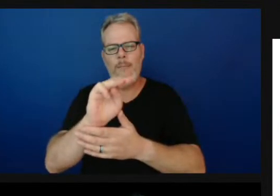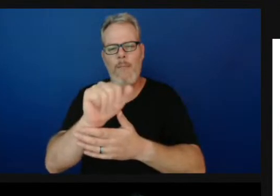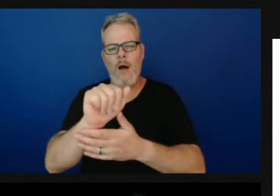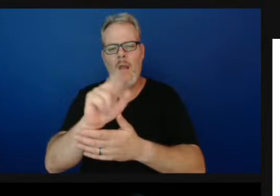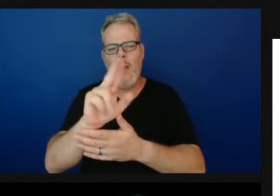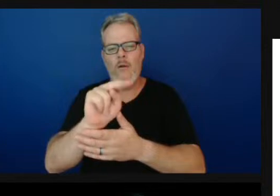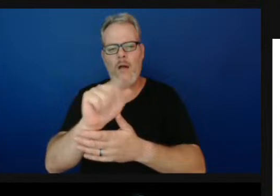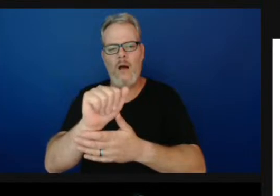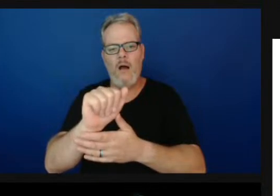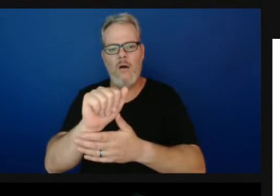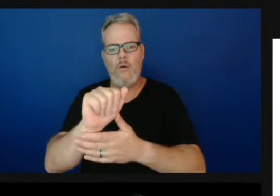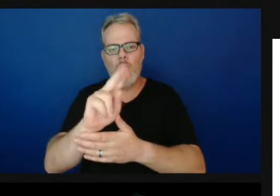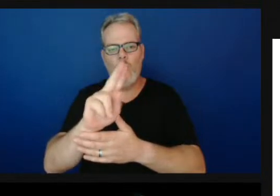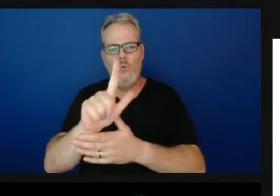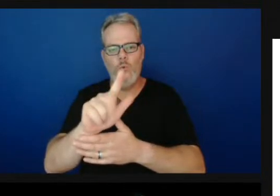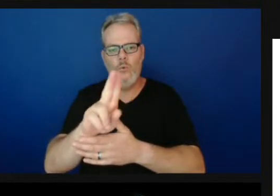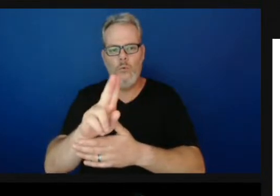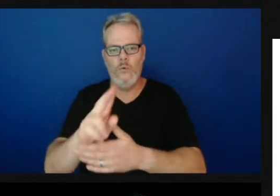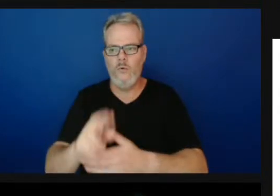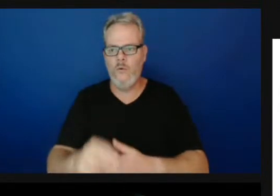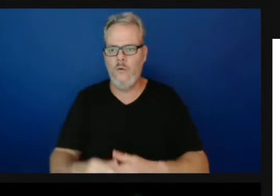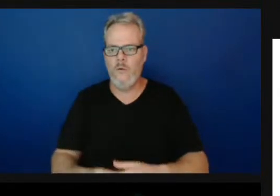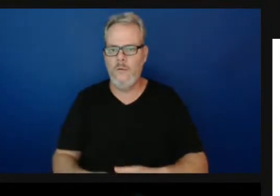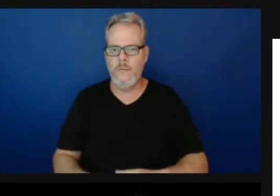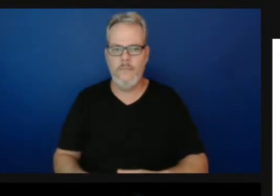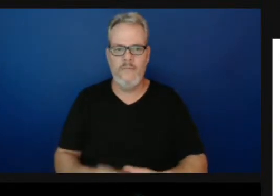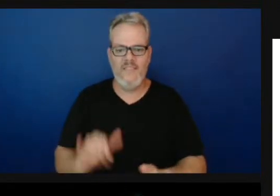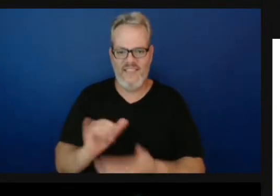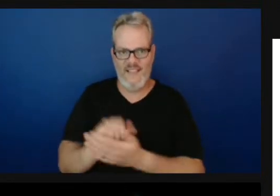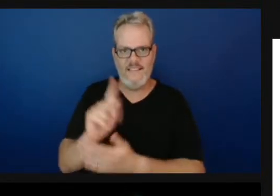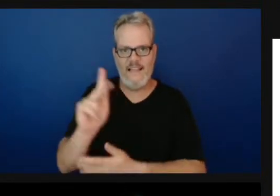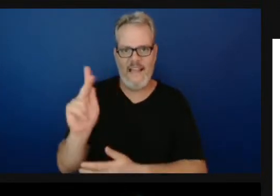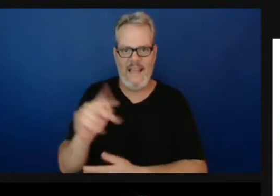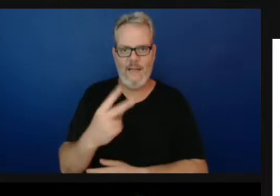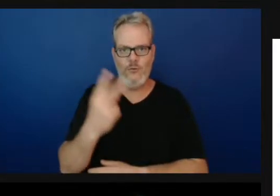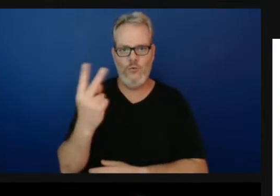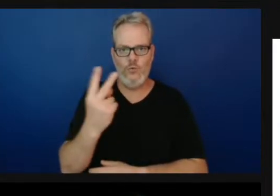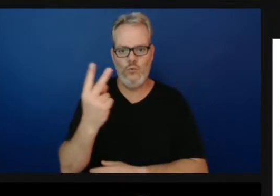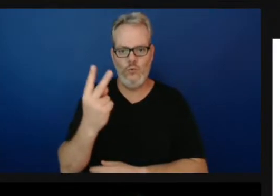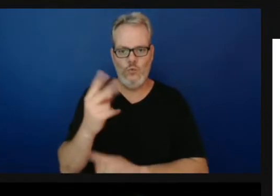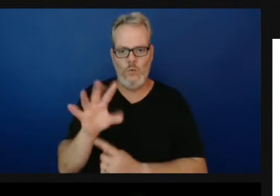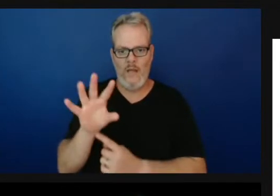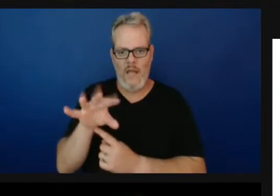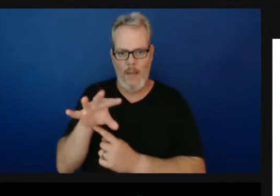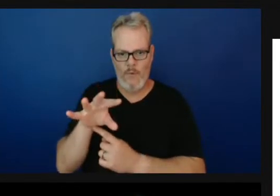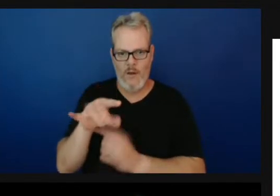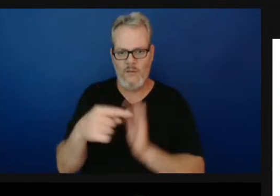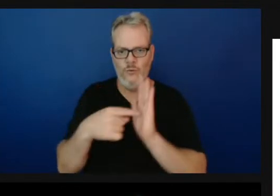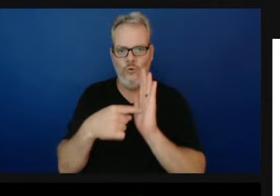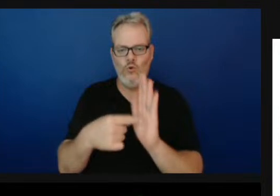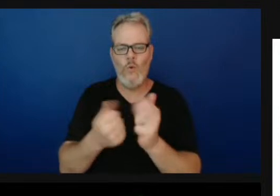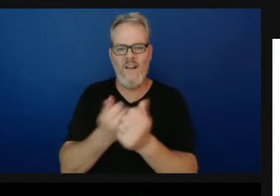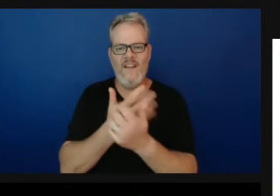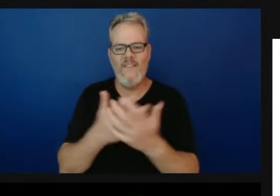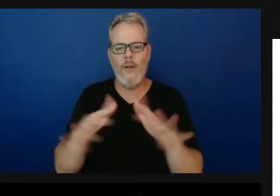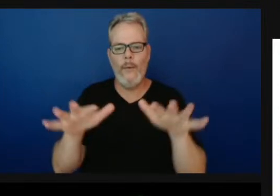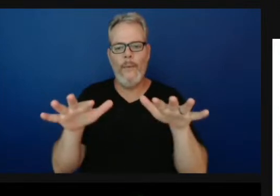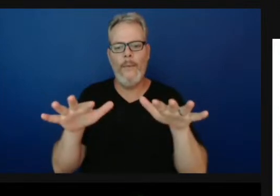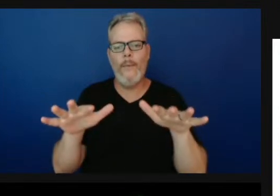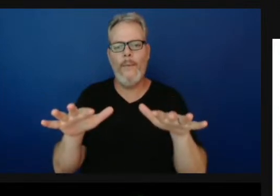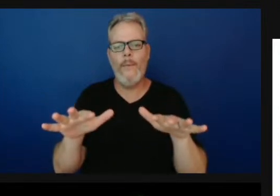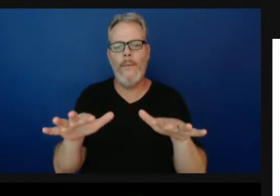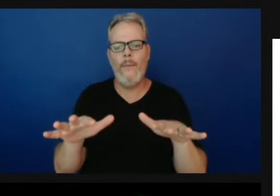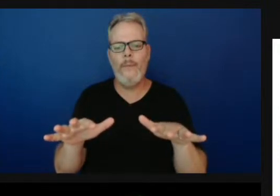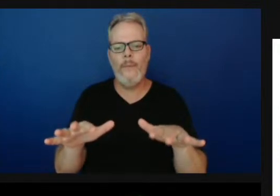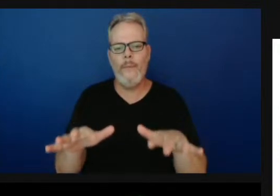This is K2 camera, and showing the calmness and lots of interesting colors with the light here within the